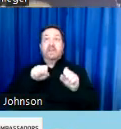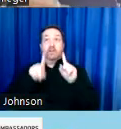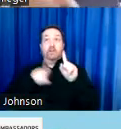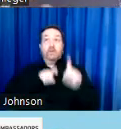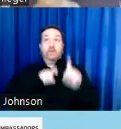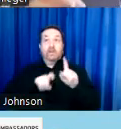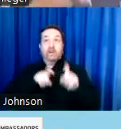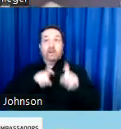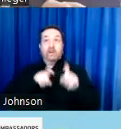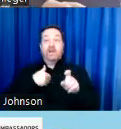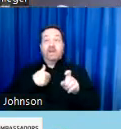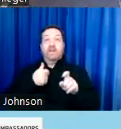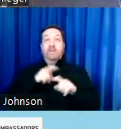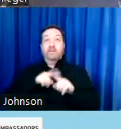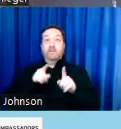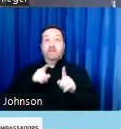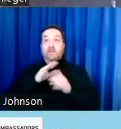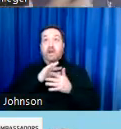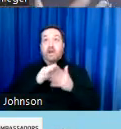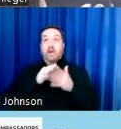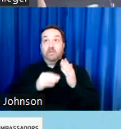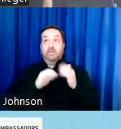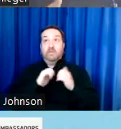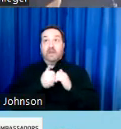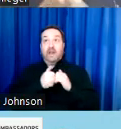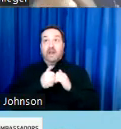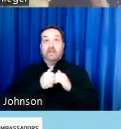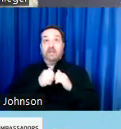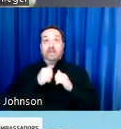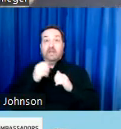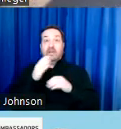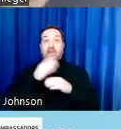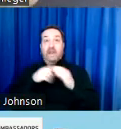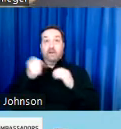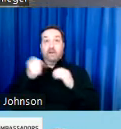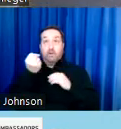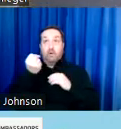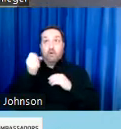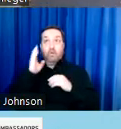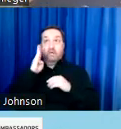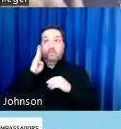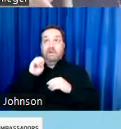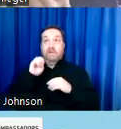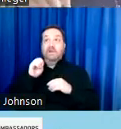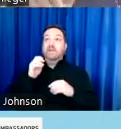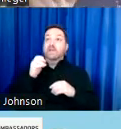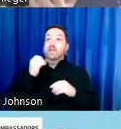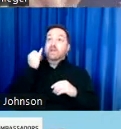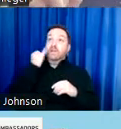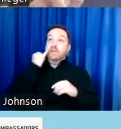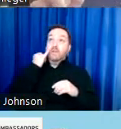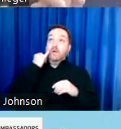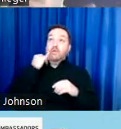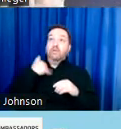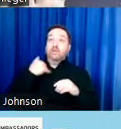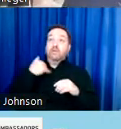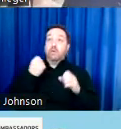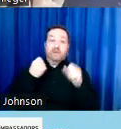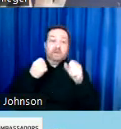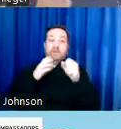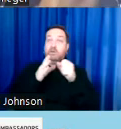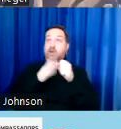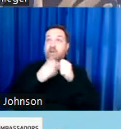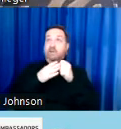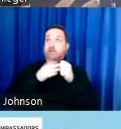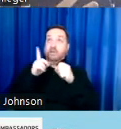of how the handhold will be. So if you're an individual who, let's say, can only keep their hand closed versus